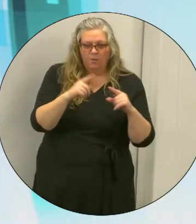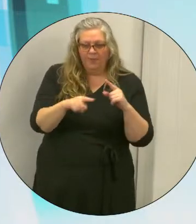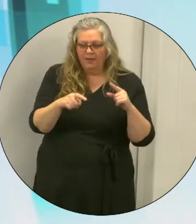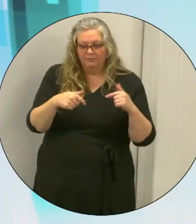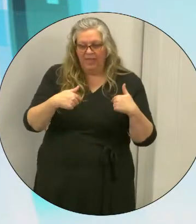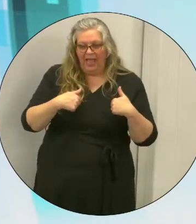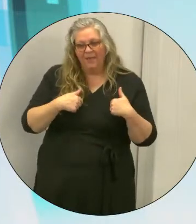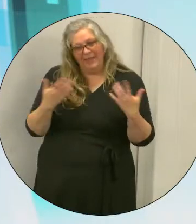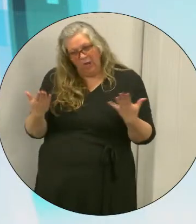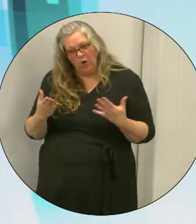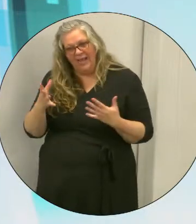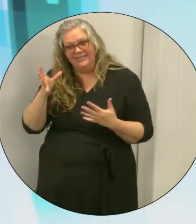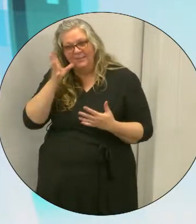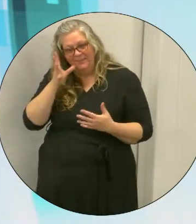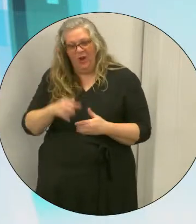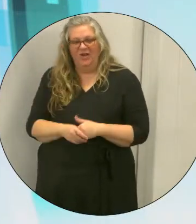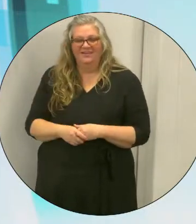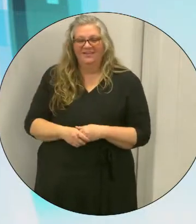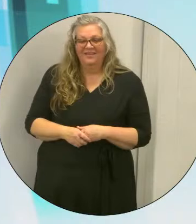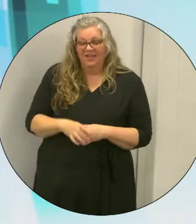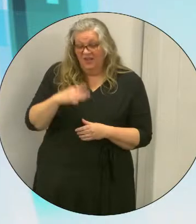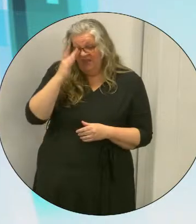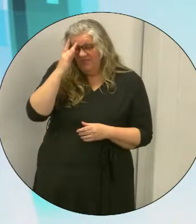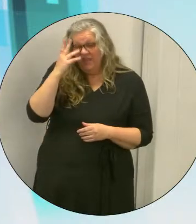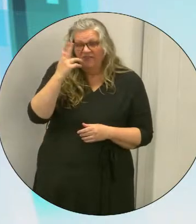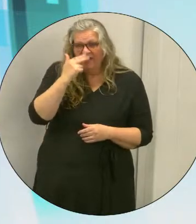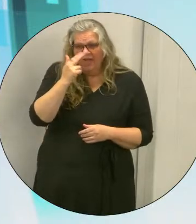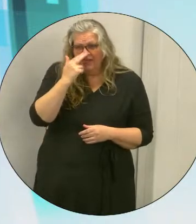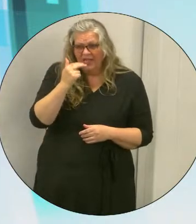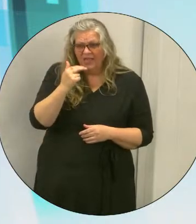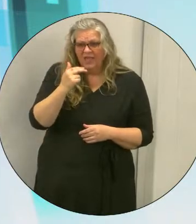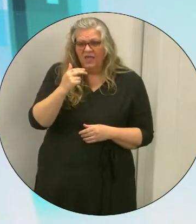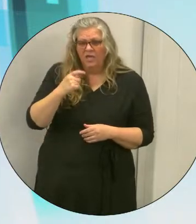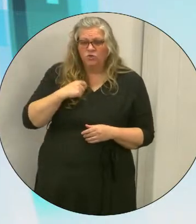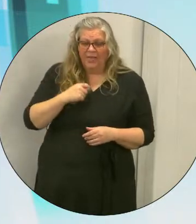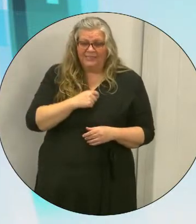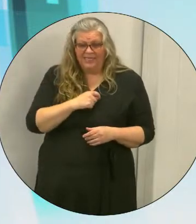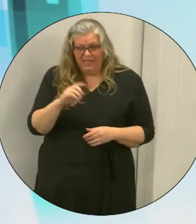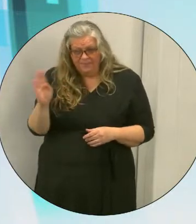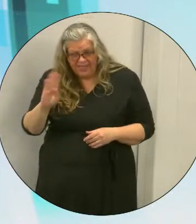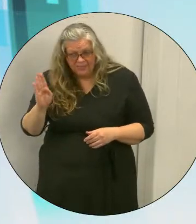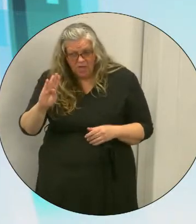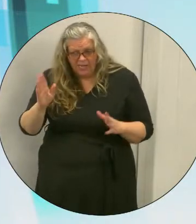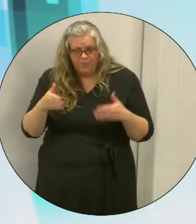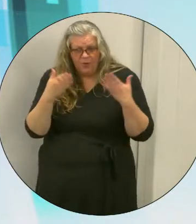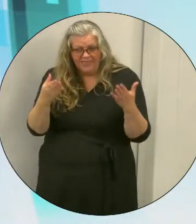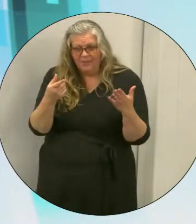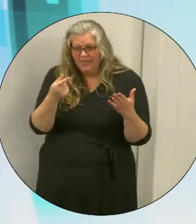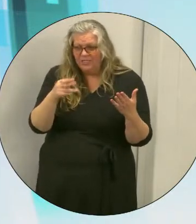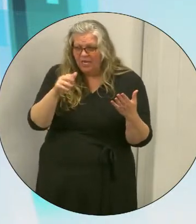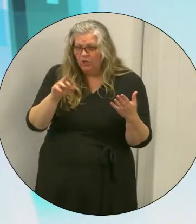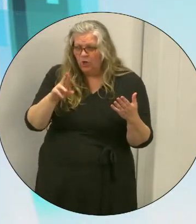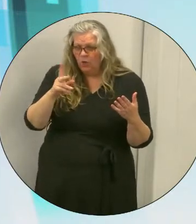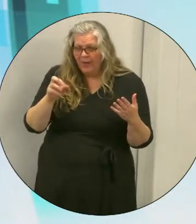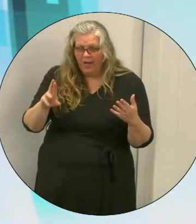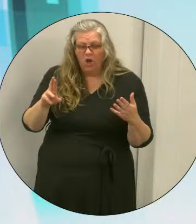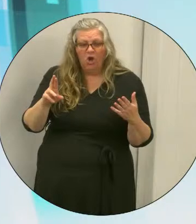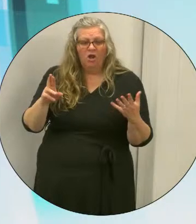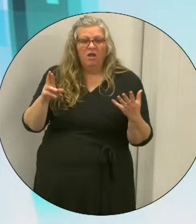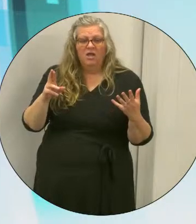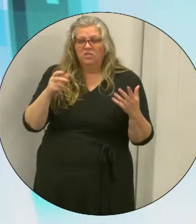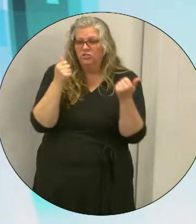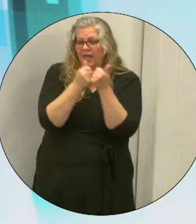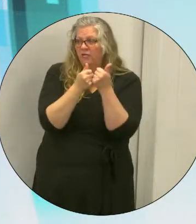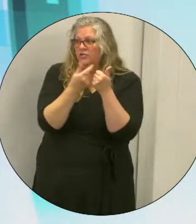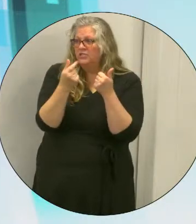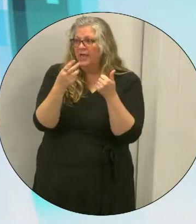right now. It's funny that Trustee Biasotti brings up genderqueer and challenging genderqueer because, you know, as